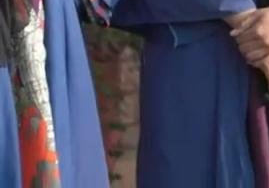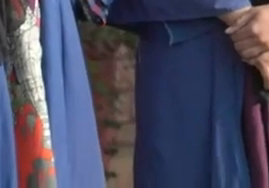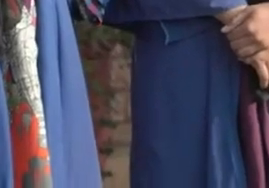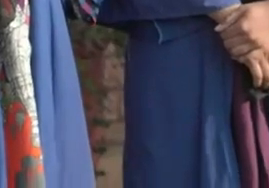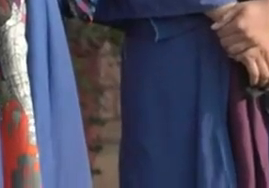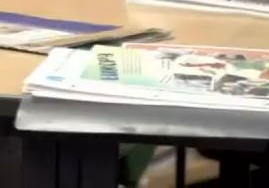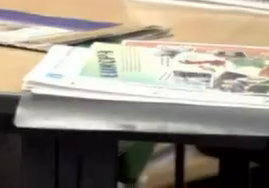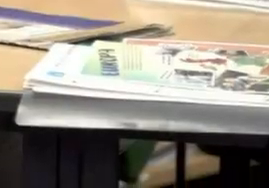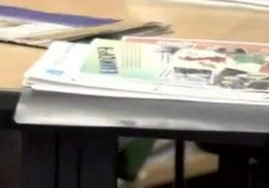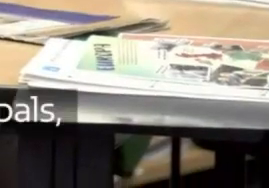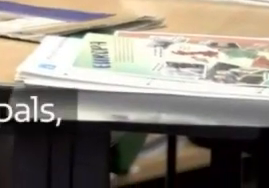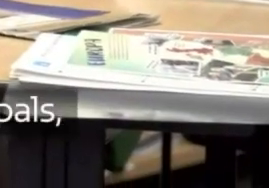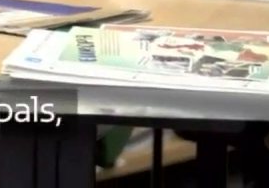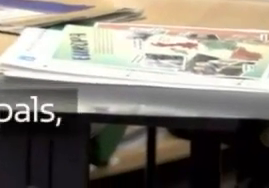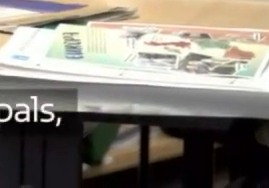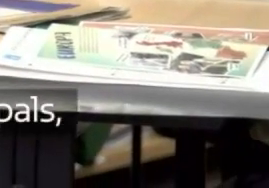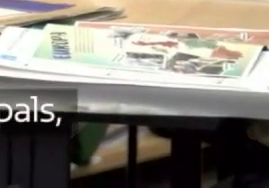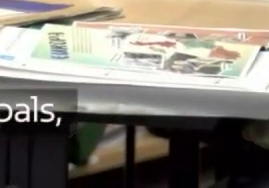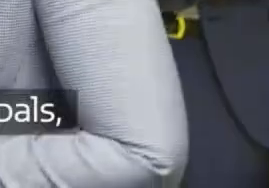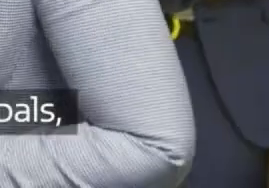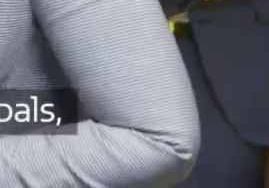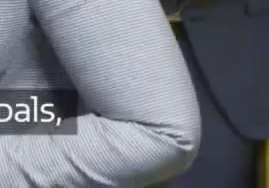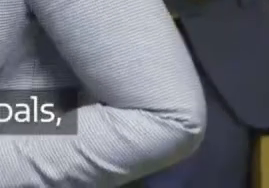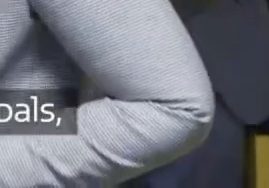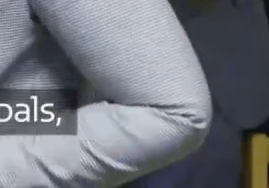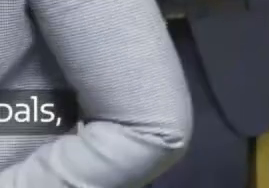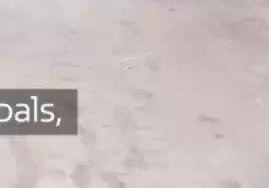to be solved. From children to